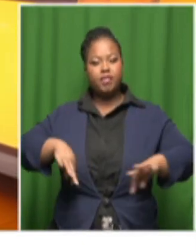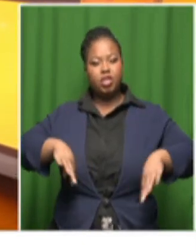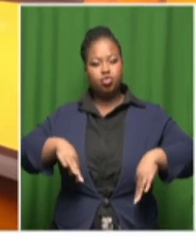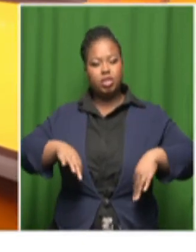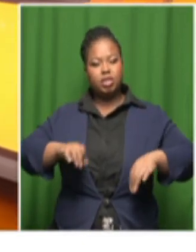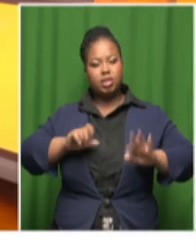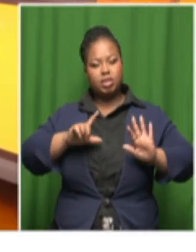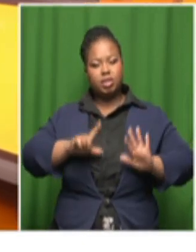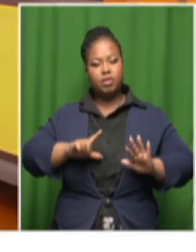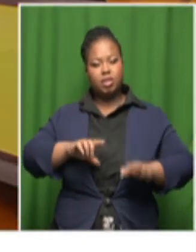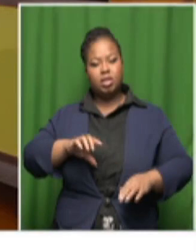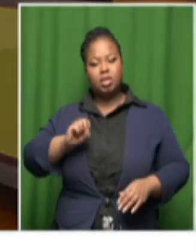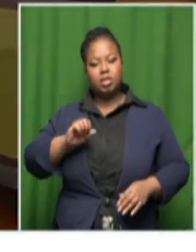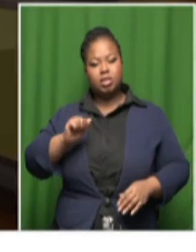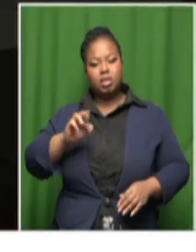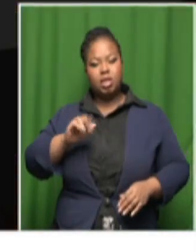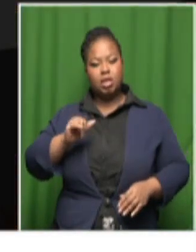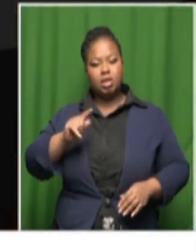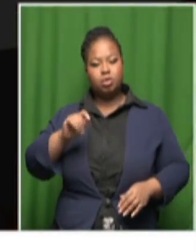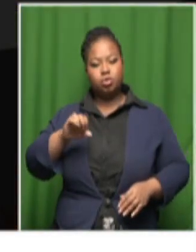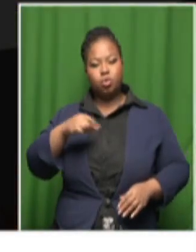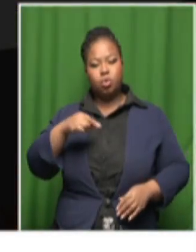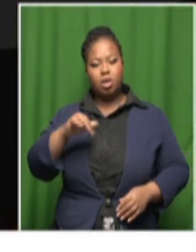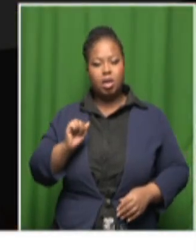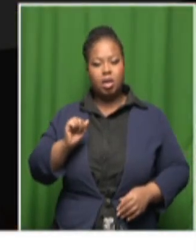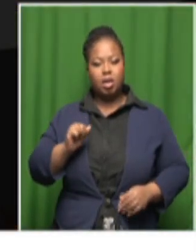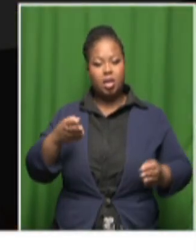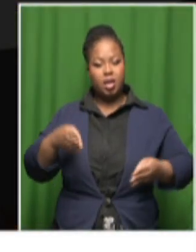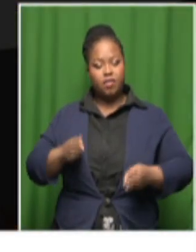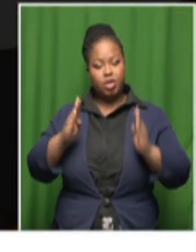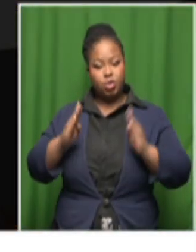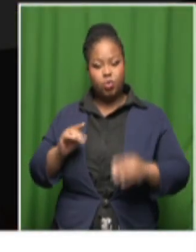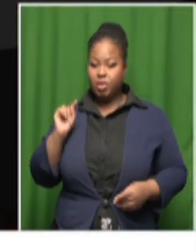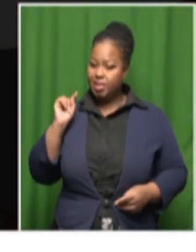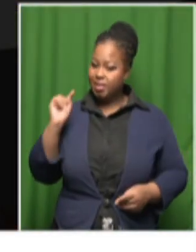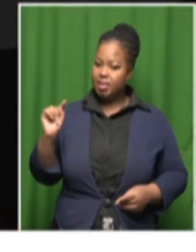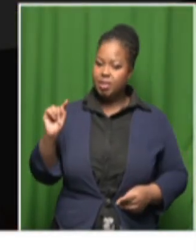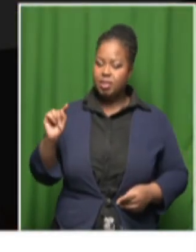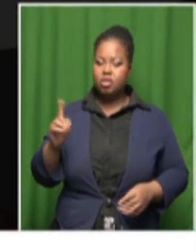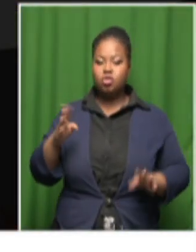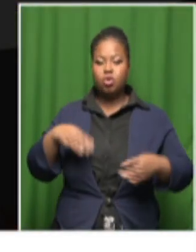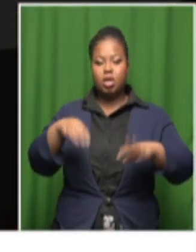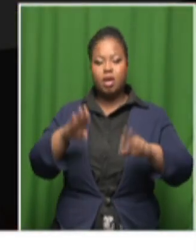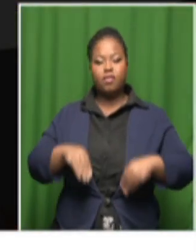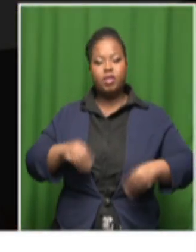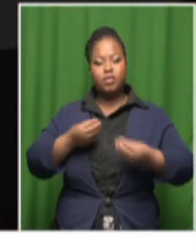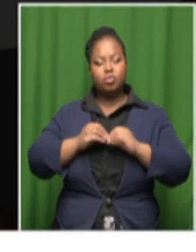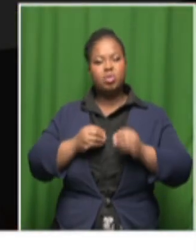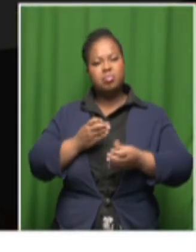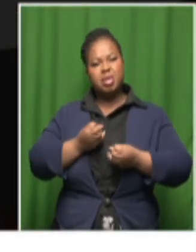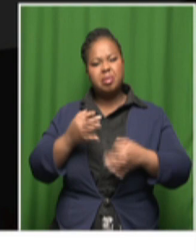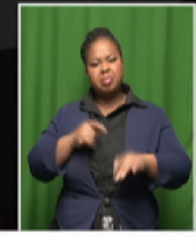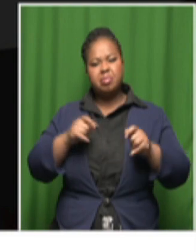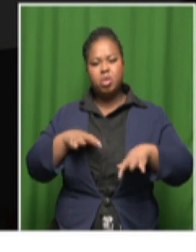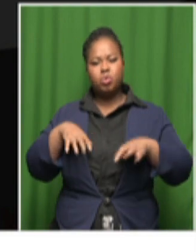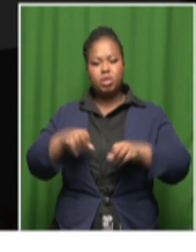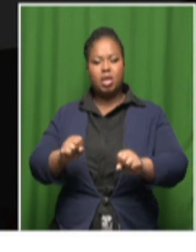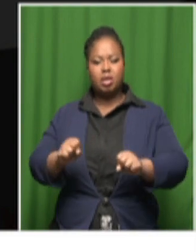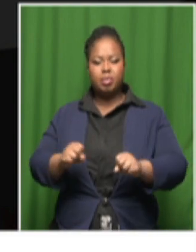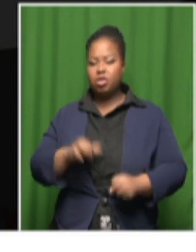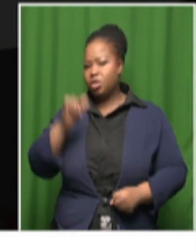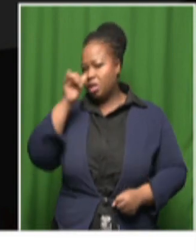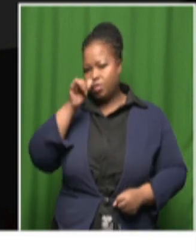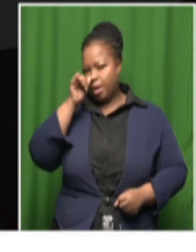7 Saratoga Avenue. And this carpet factory was an occupation, unlawful occupation, although not a